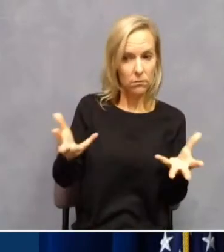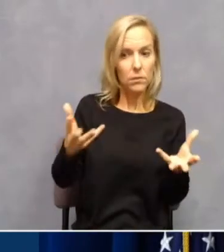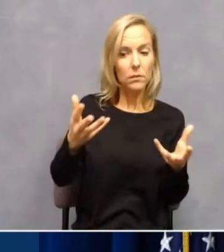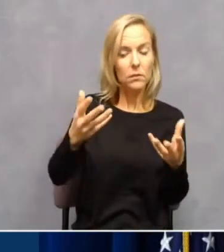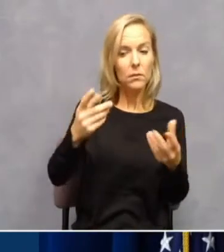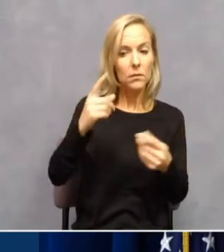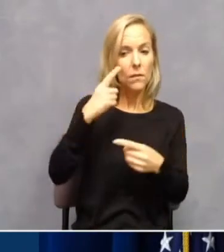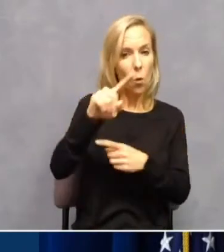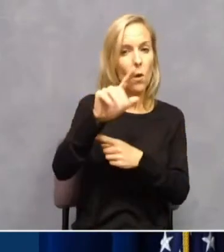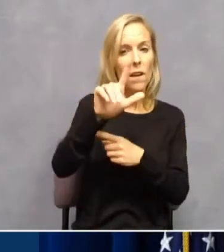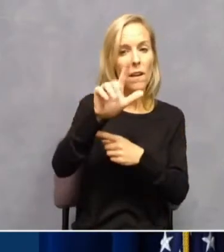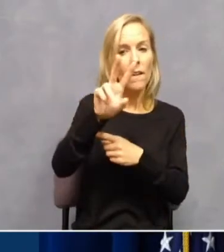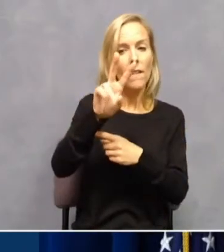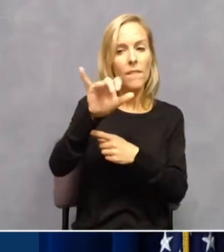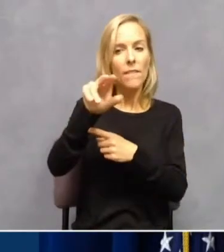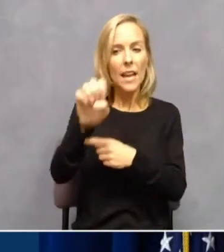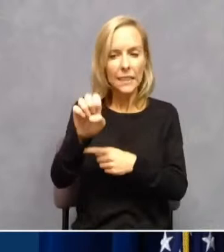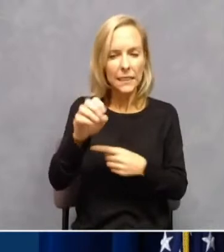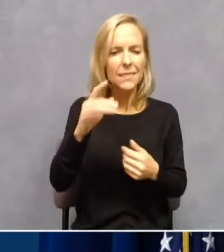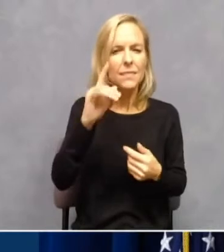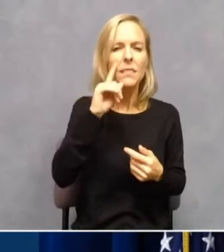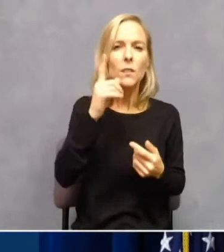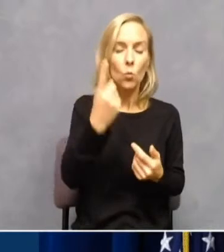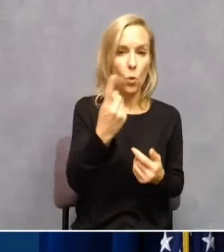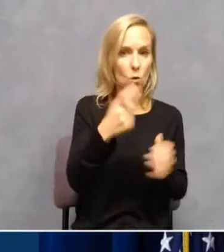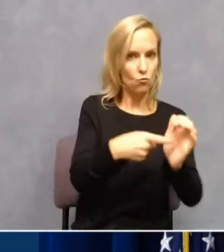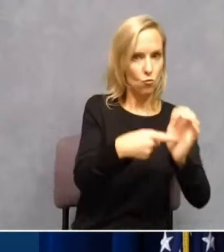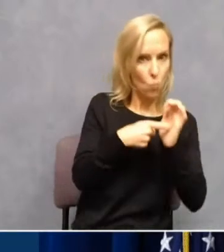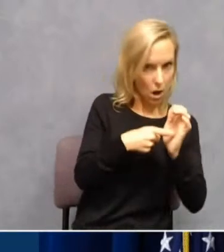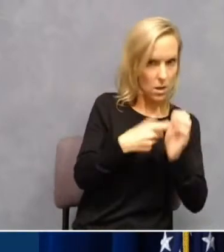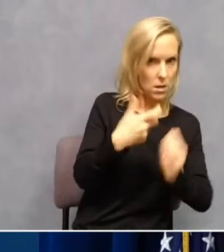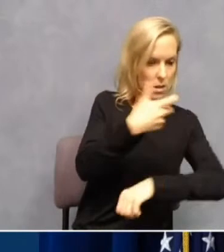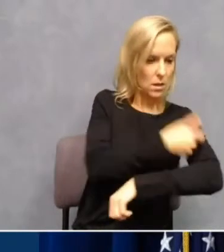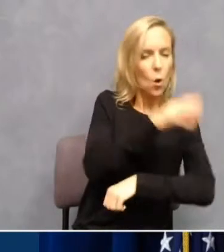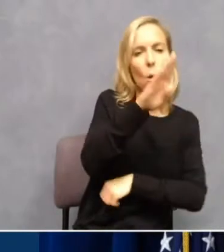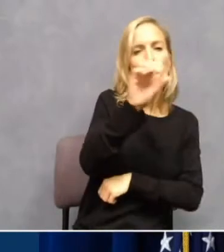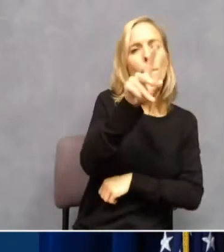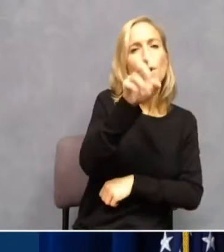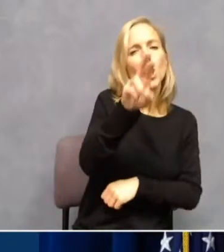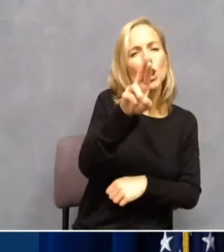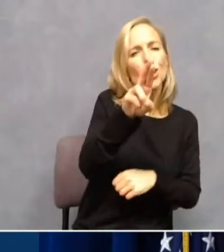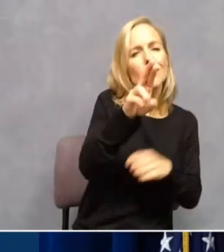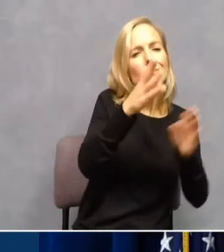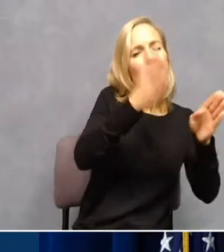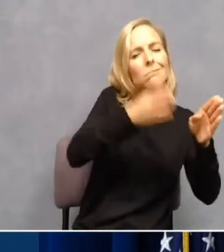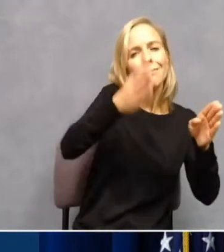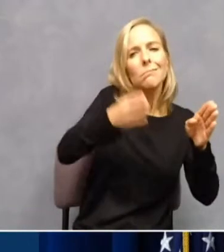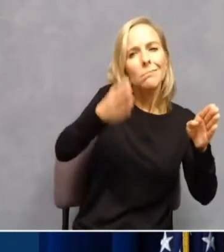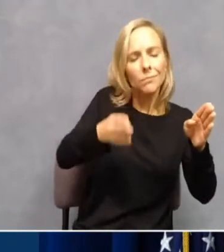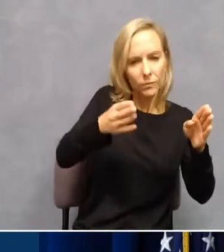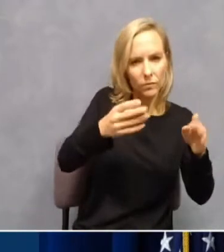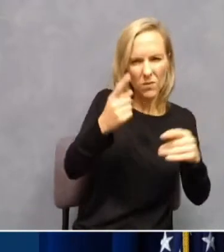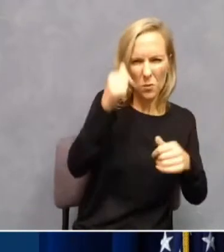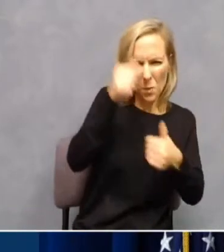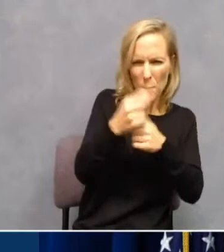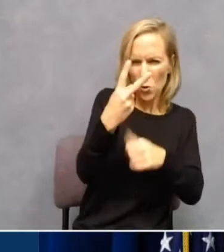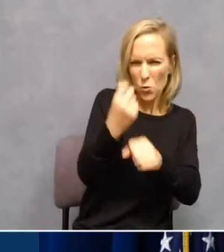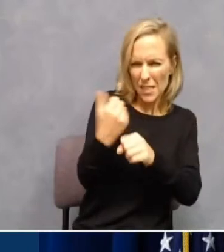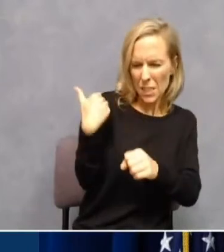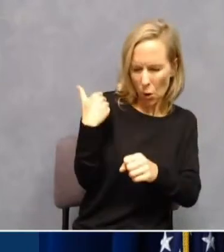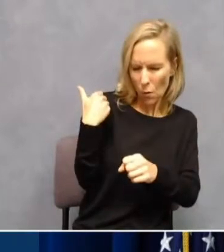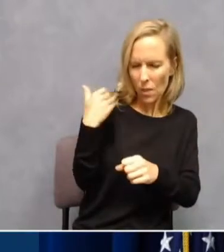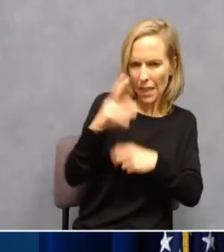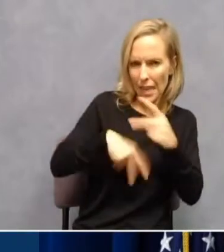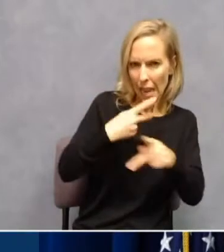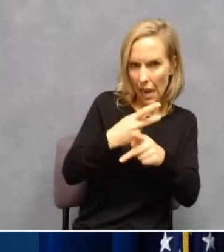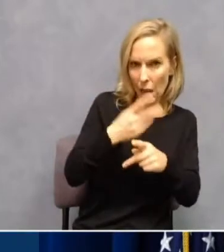requires a booster, like the hepatitis vaccine that we were dealing with, about 2 years ago, and one may be